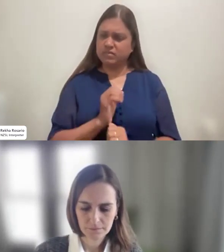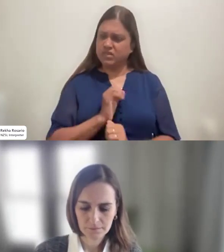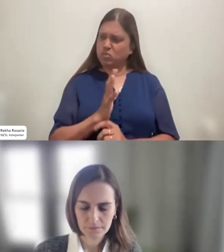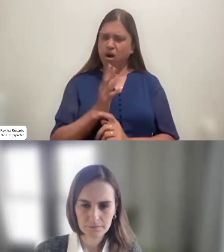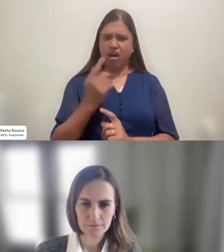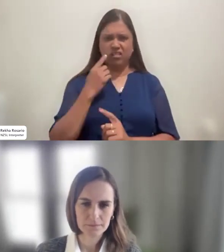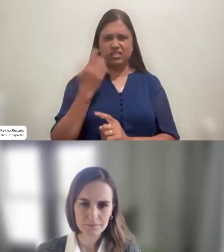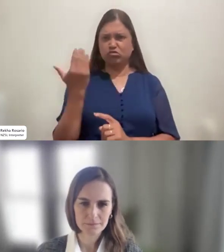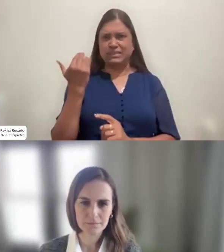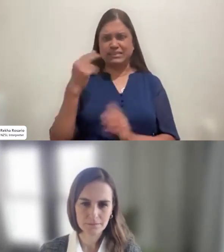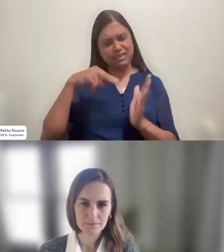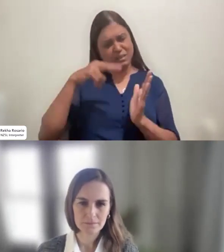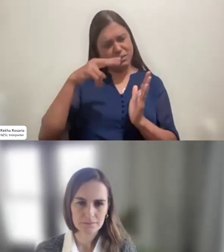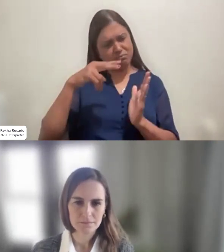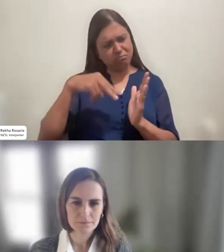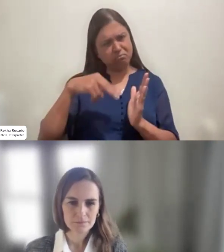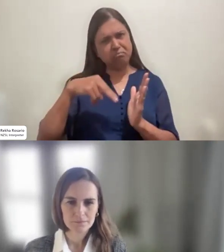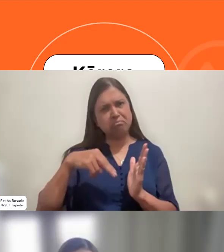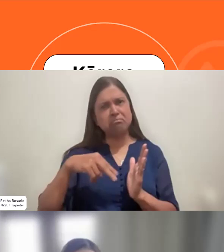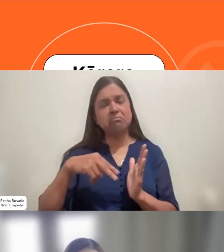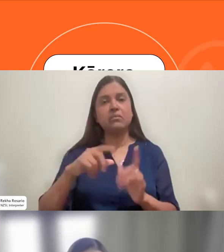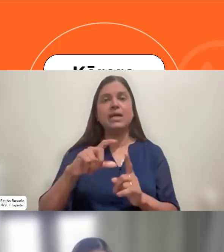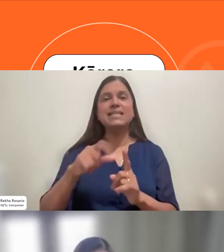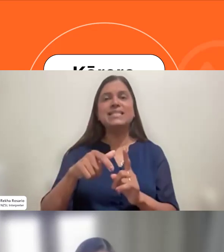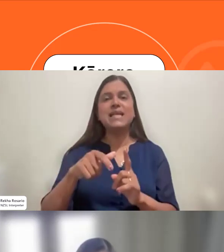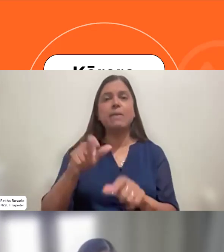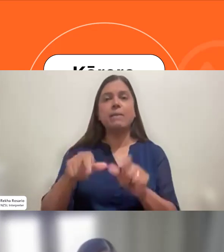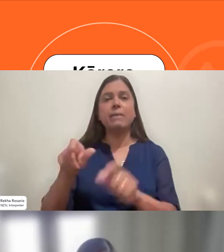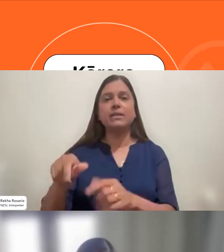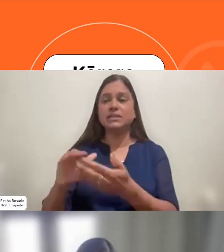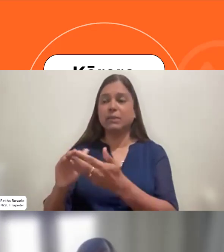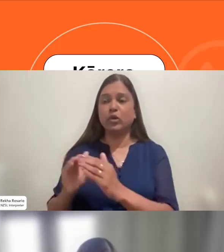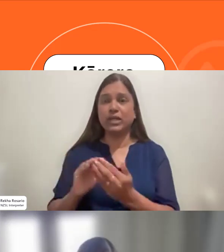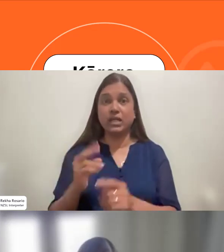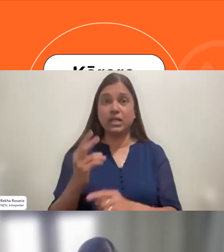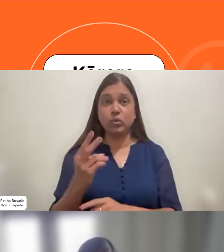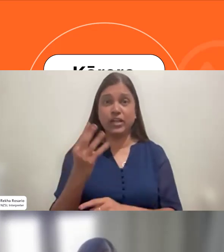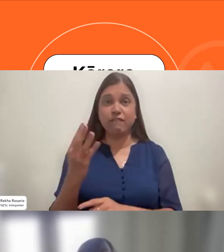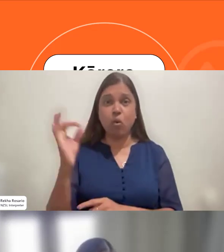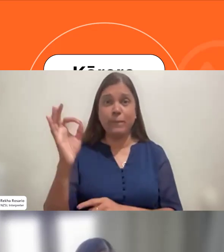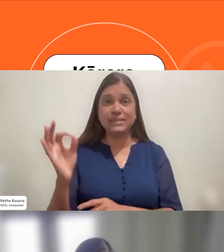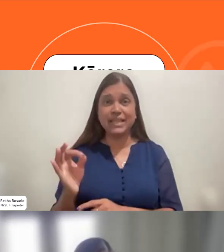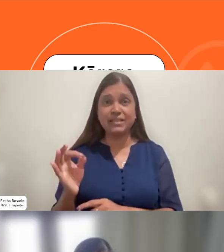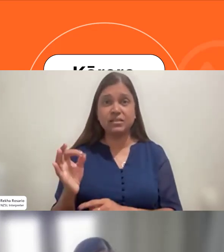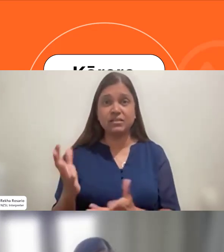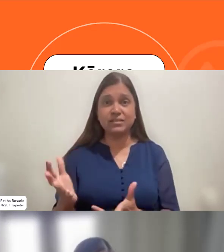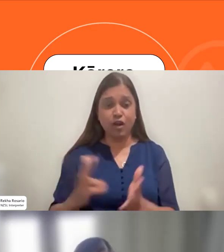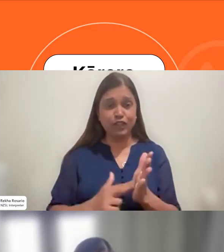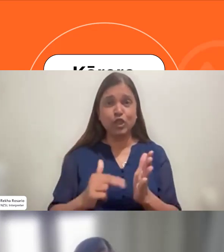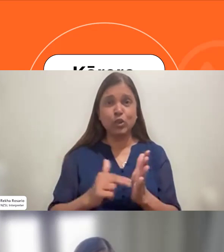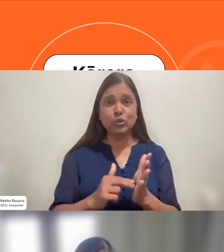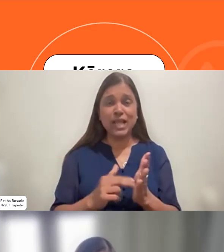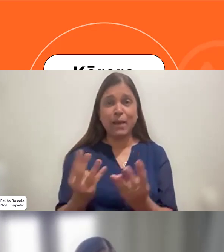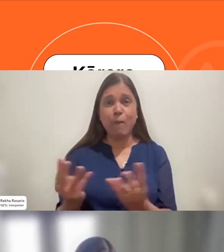statistics that our disabled people's communities make up about 24% of the New Zealand population. So that's